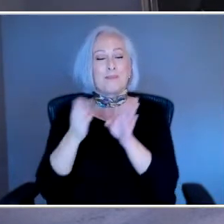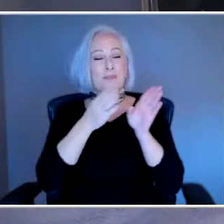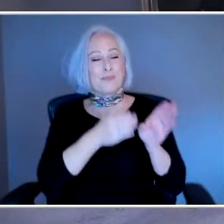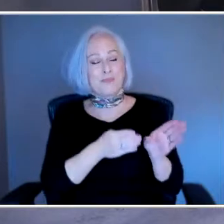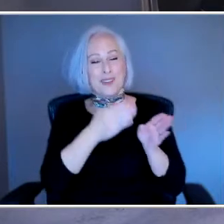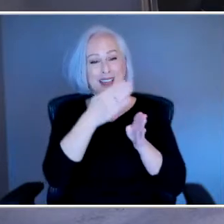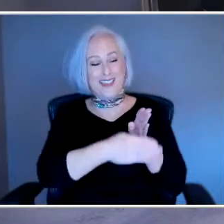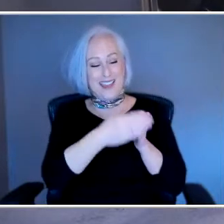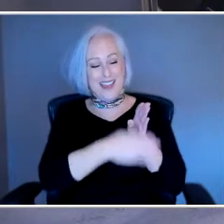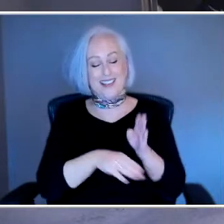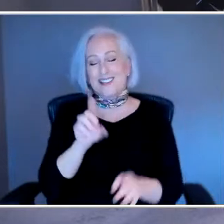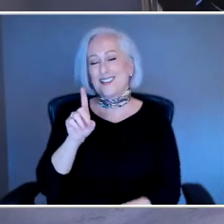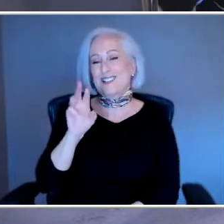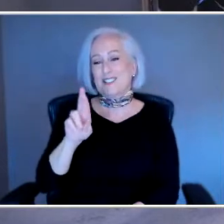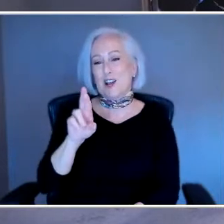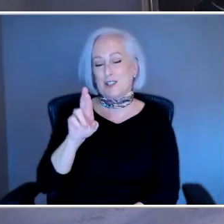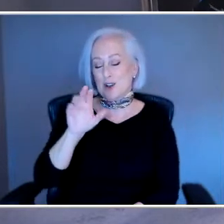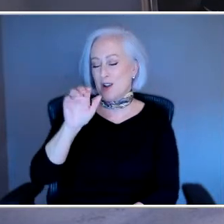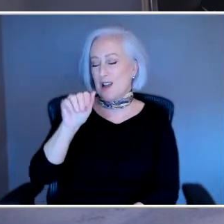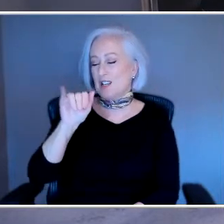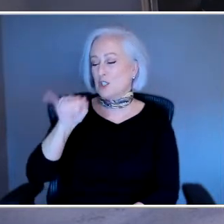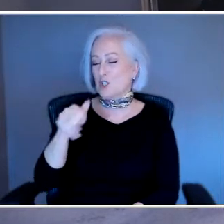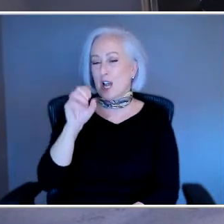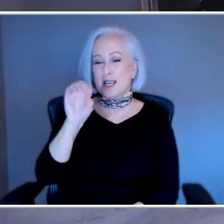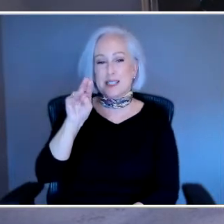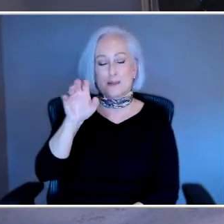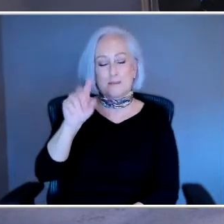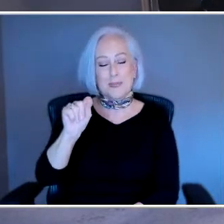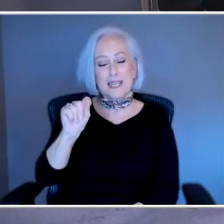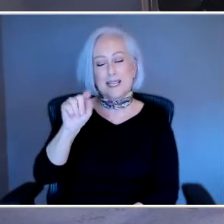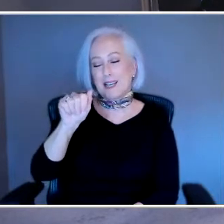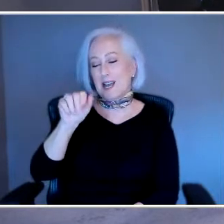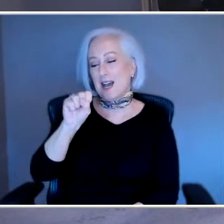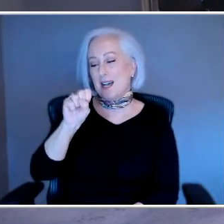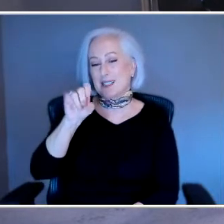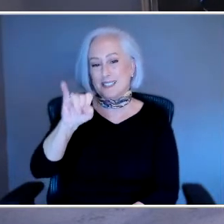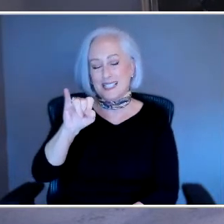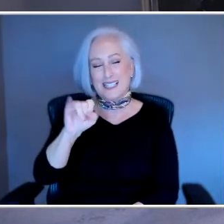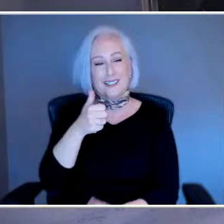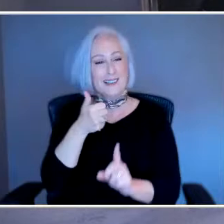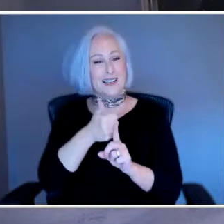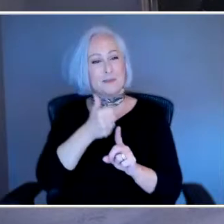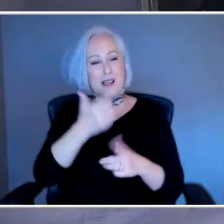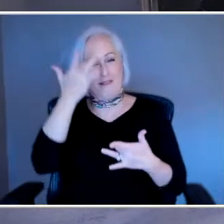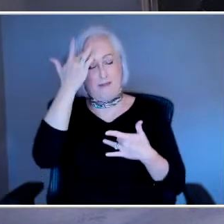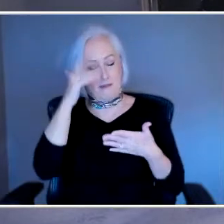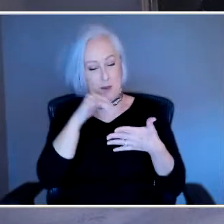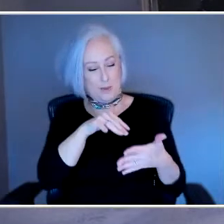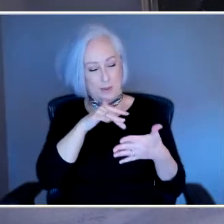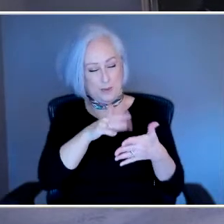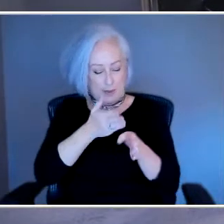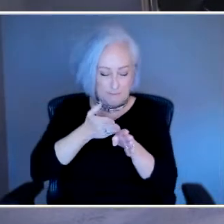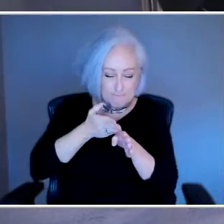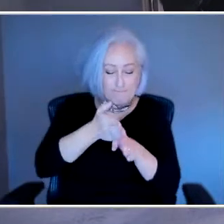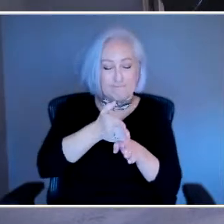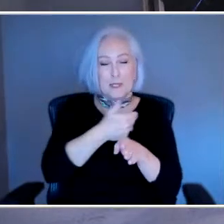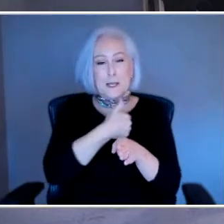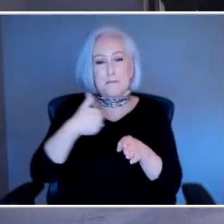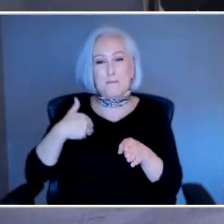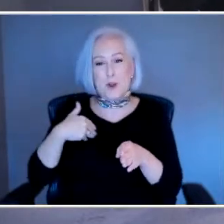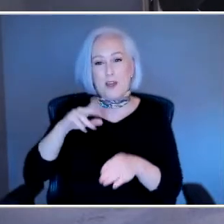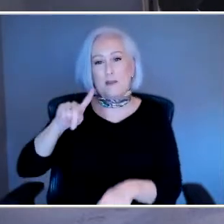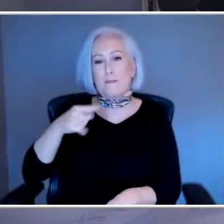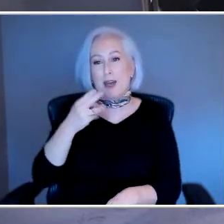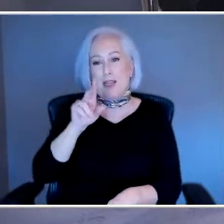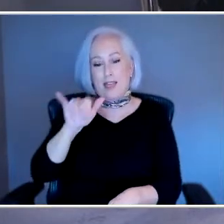Jasmeet Asi, a pathologist specifically trained in breast pathology. And we're going to learn exactly what all of that means and how this